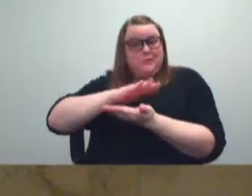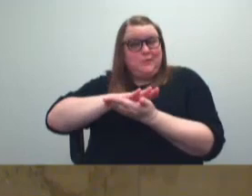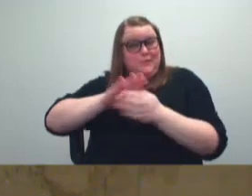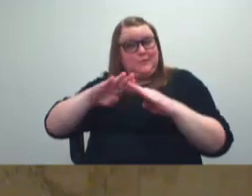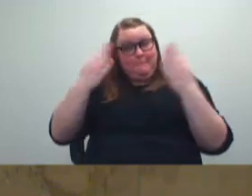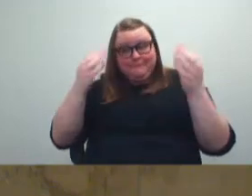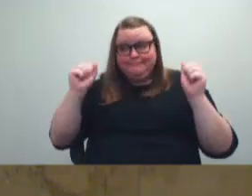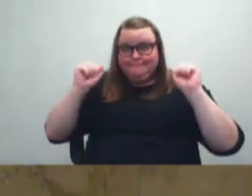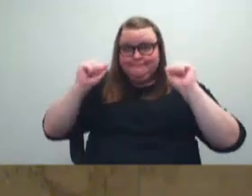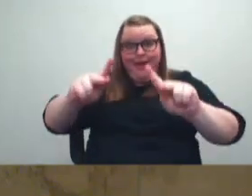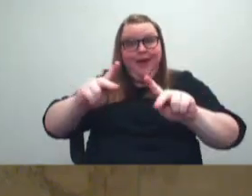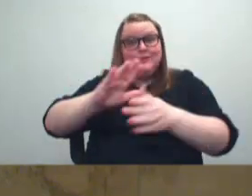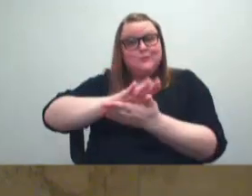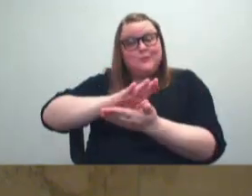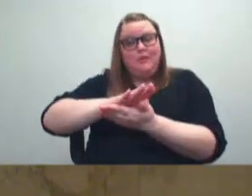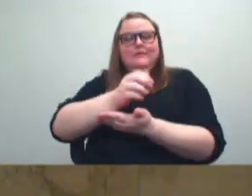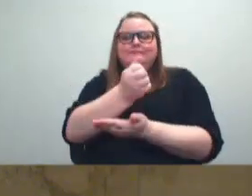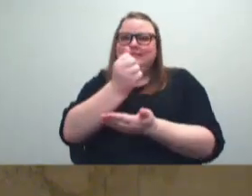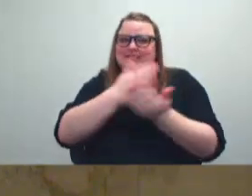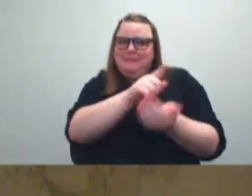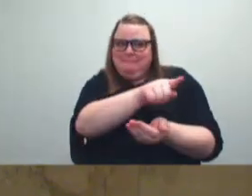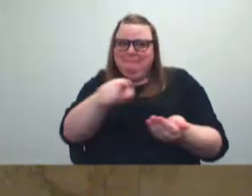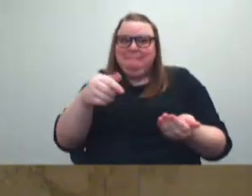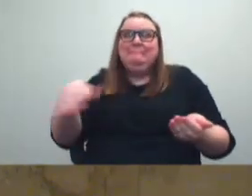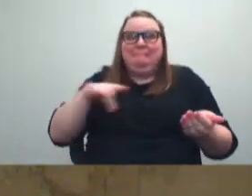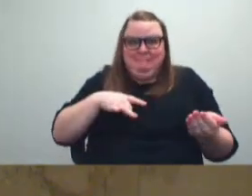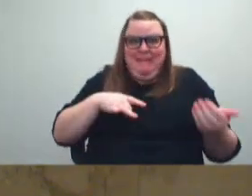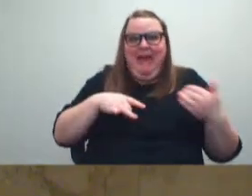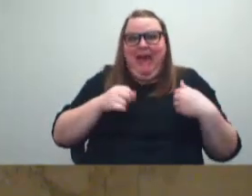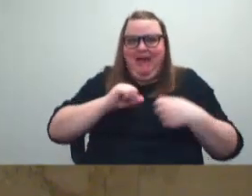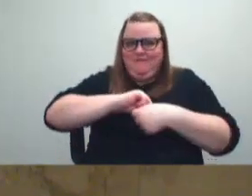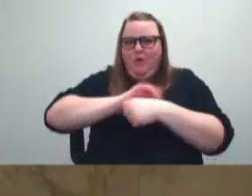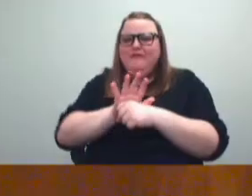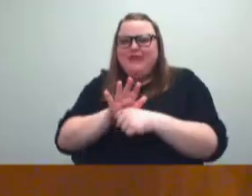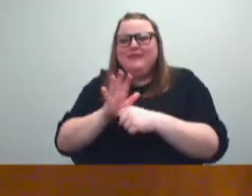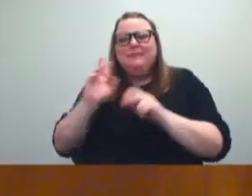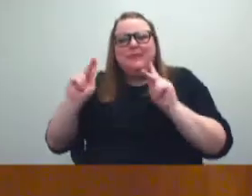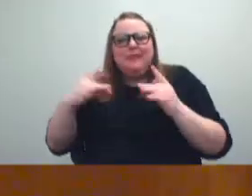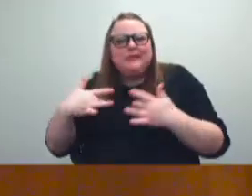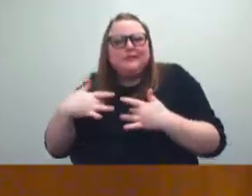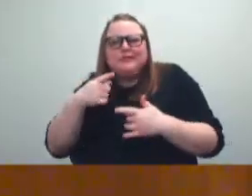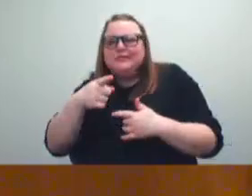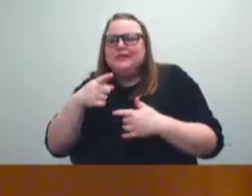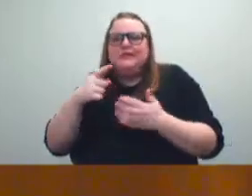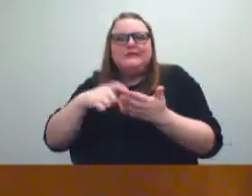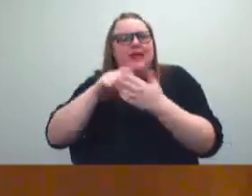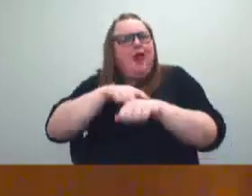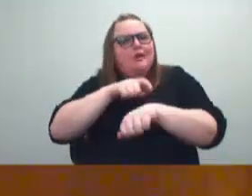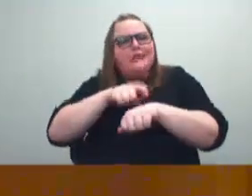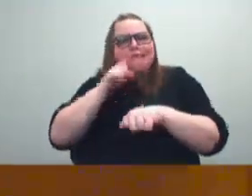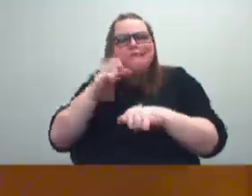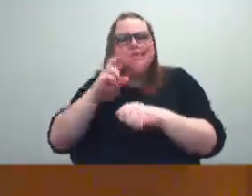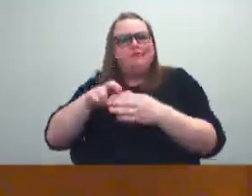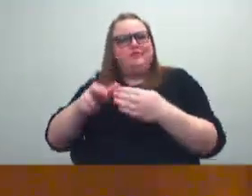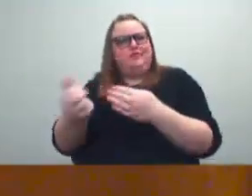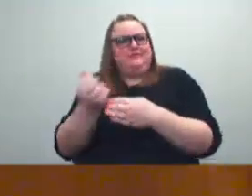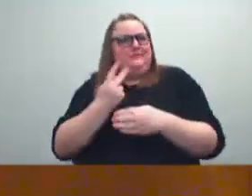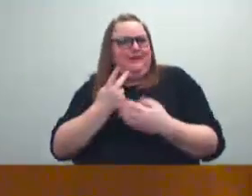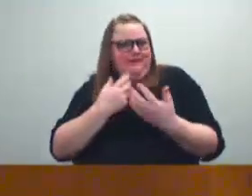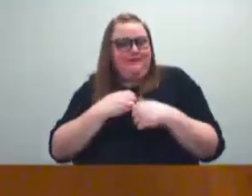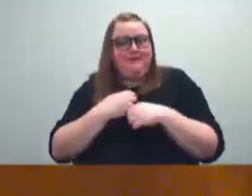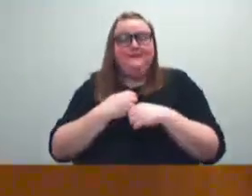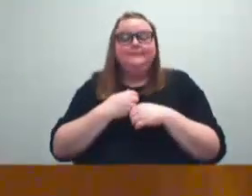some concern that it's taken a while to get those results back. So maybe talk a little bit about that. Our partnership with Washoe County School District is around